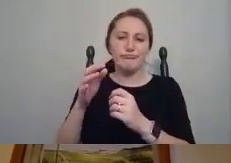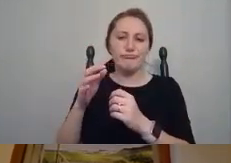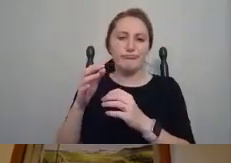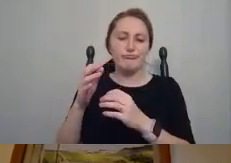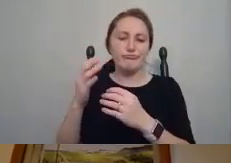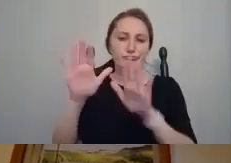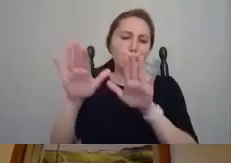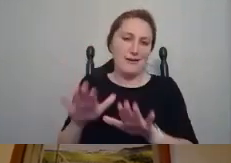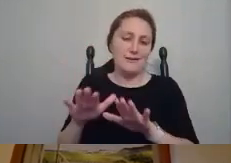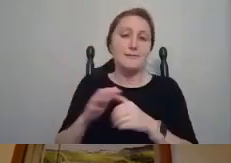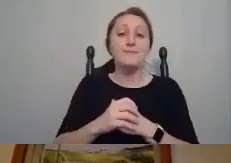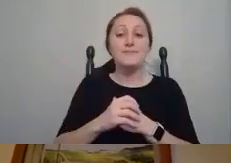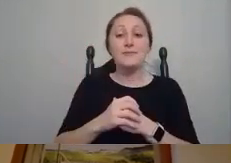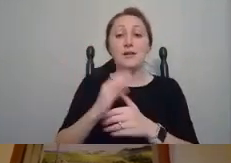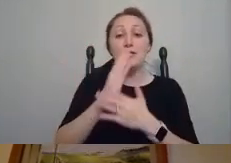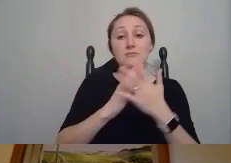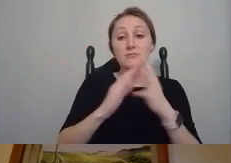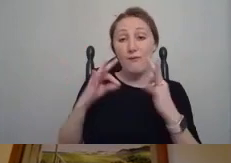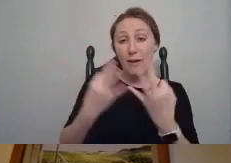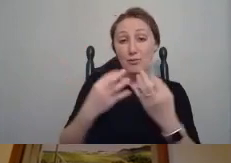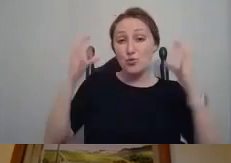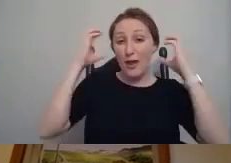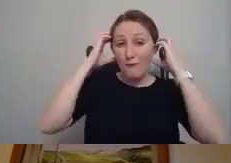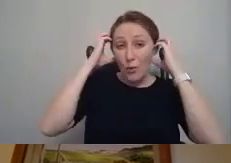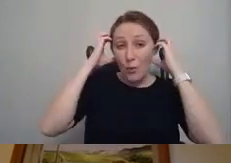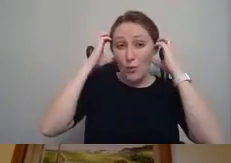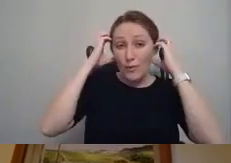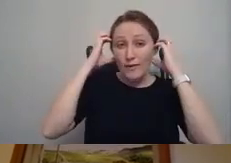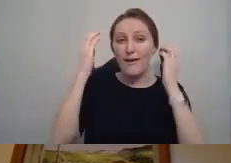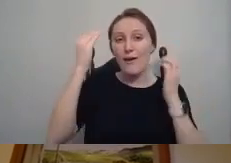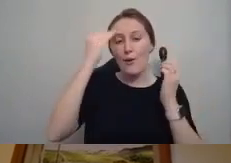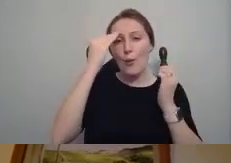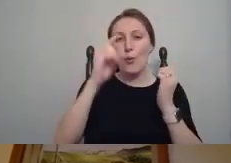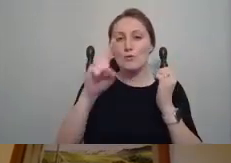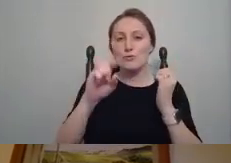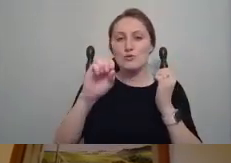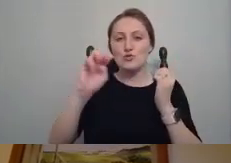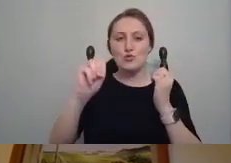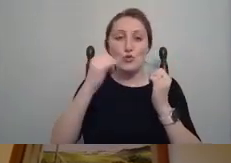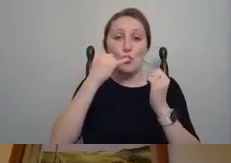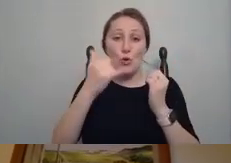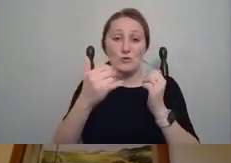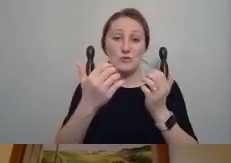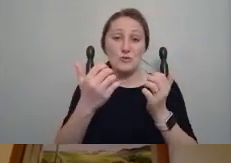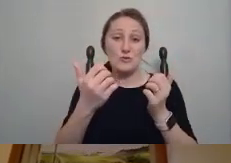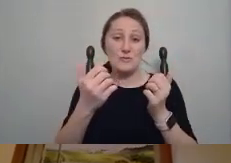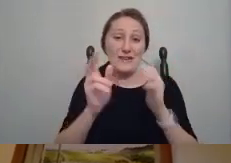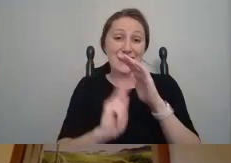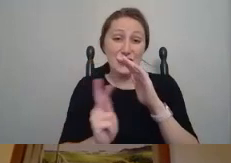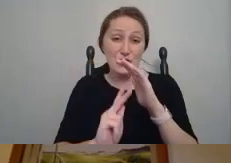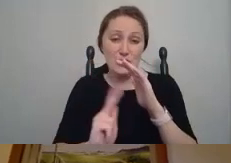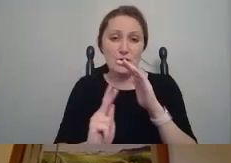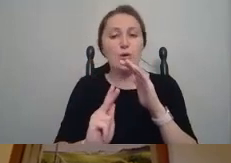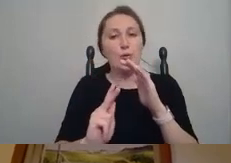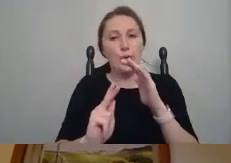Headphones might work for some families. I know when I was on my Zoom calls with kindergarten last spring, I was surprised